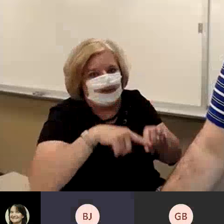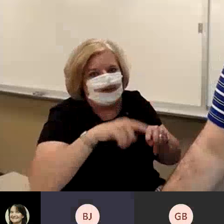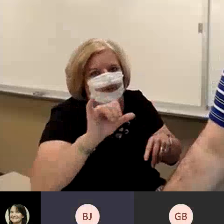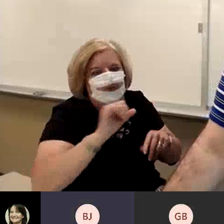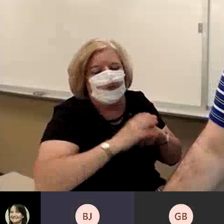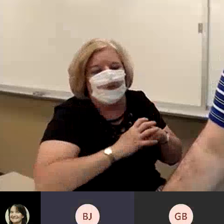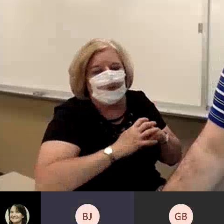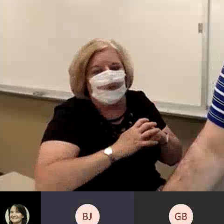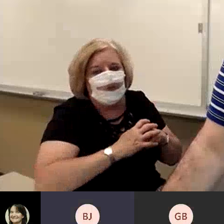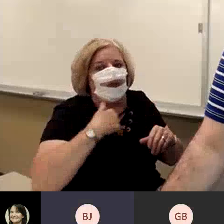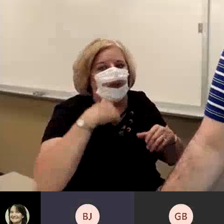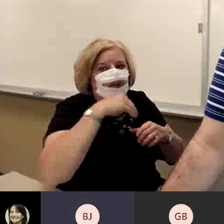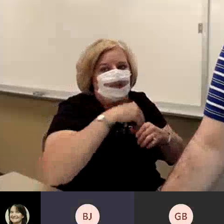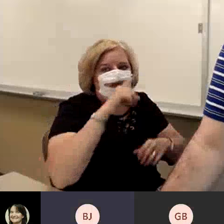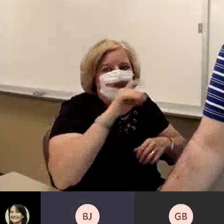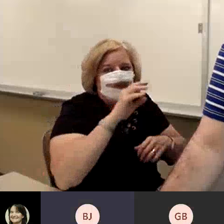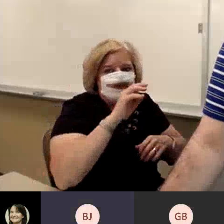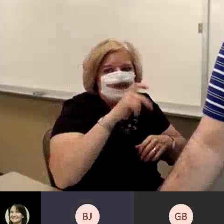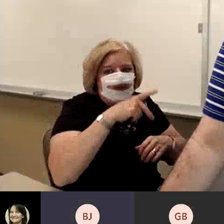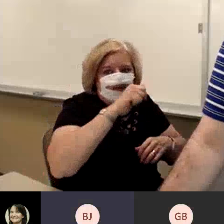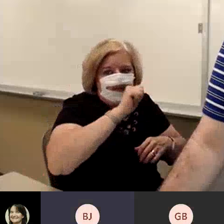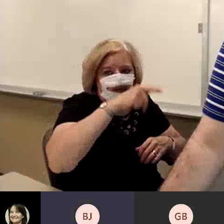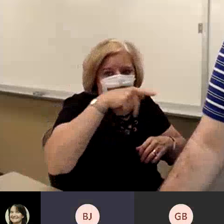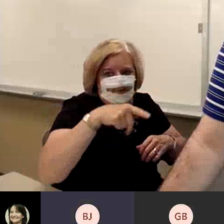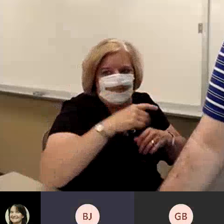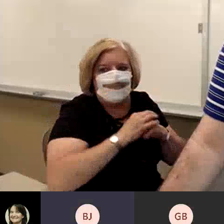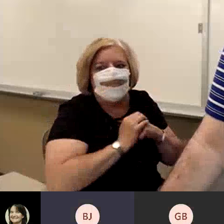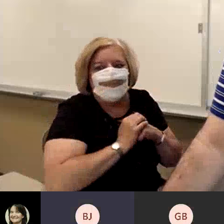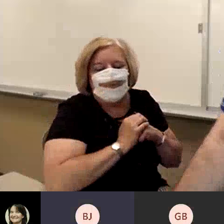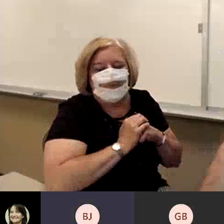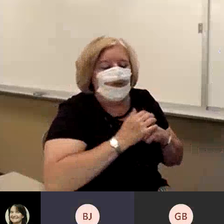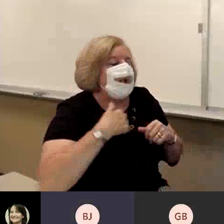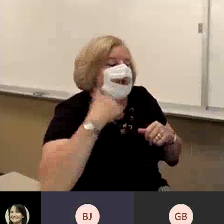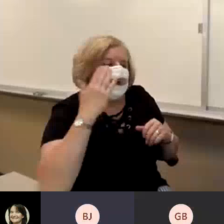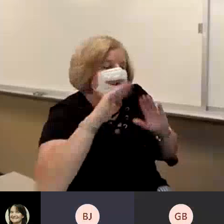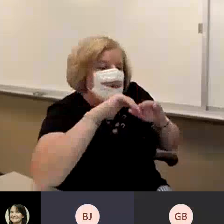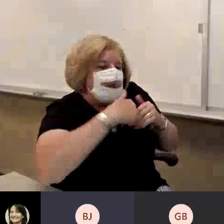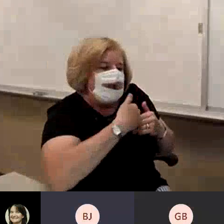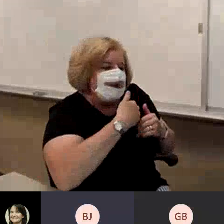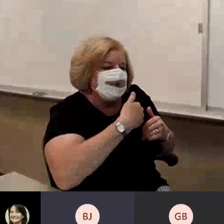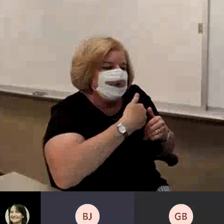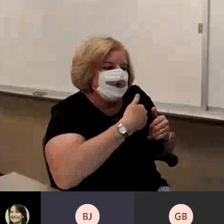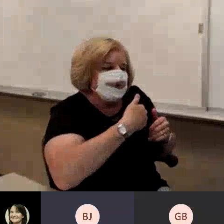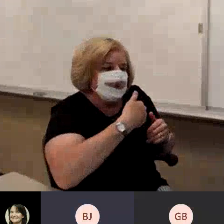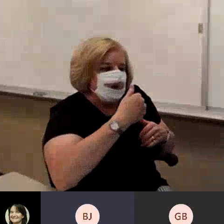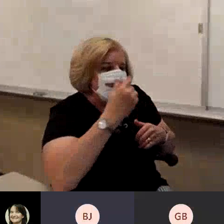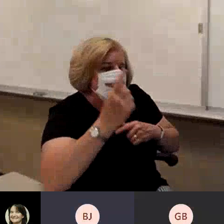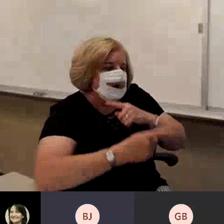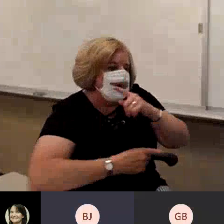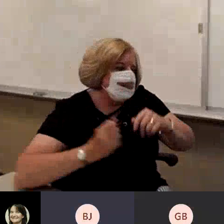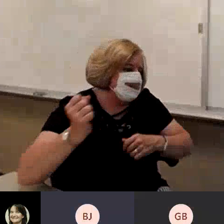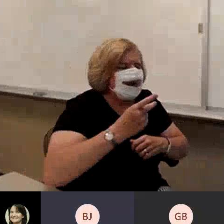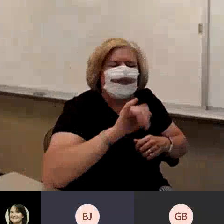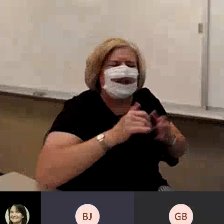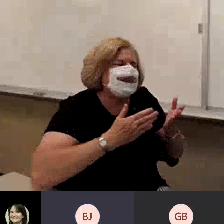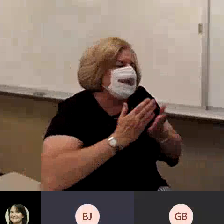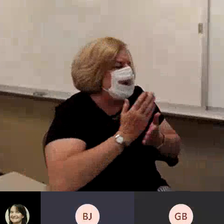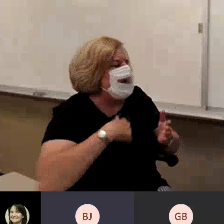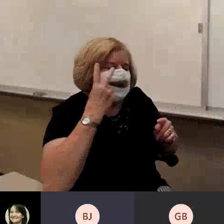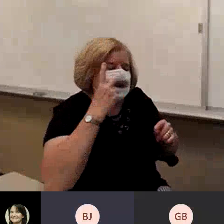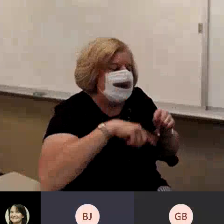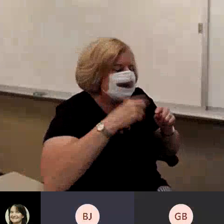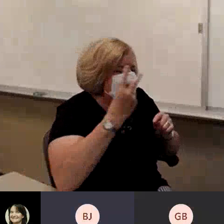I'm in the desktop app. Okay. And I don't know how to get back, but that's okay. I can hear everybody speaking. And okay. I